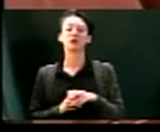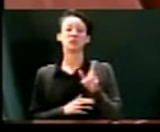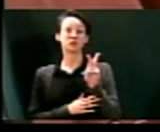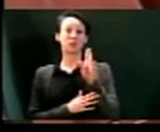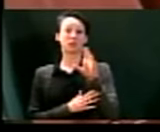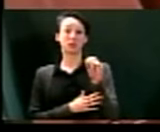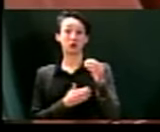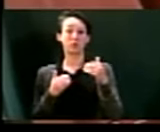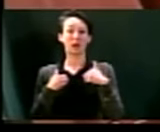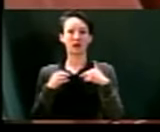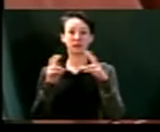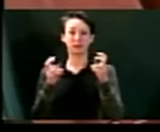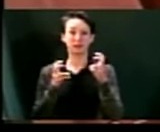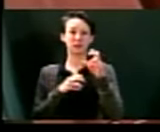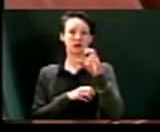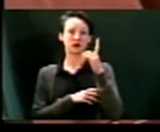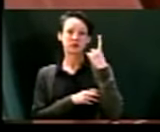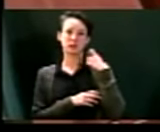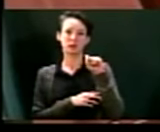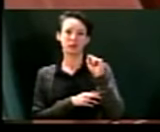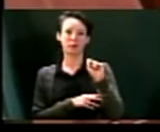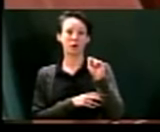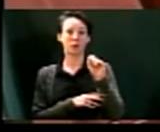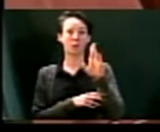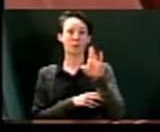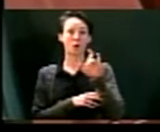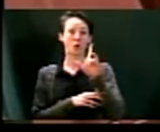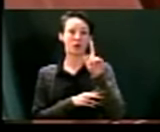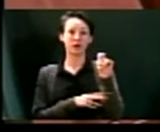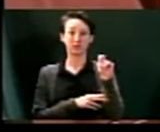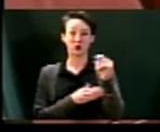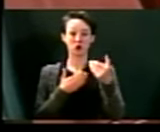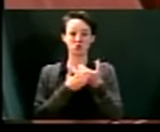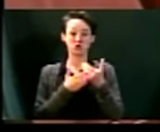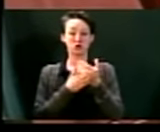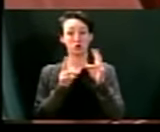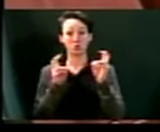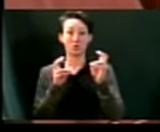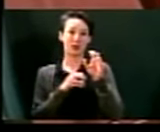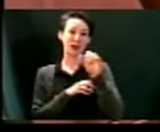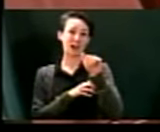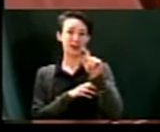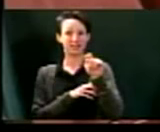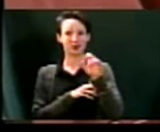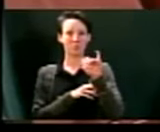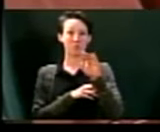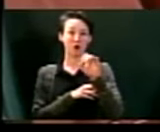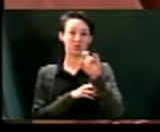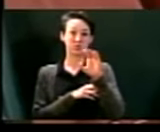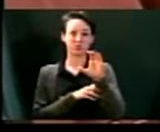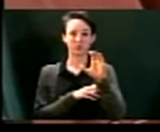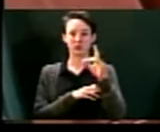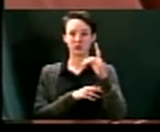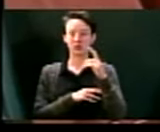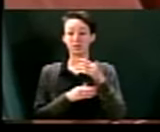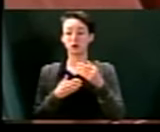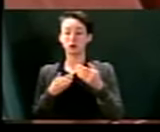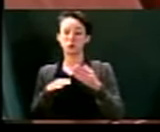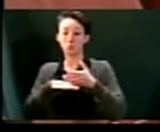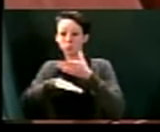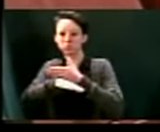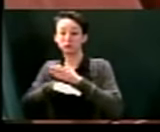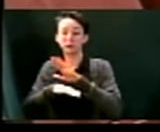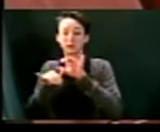a newly discovered antibiotic at its disposal to improve their ability to keep more foxes out